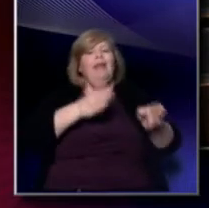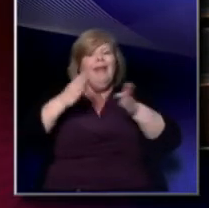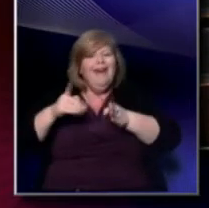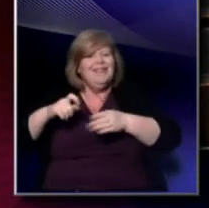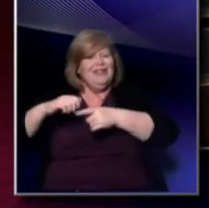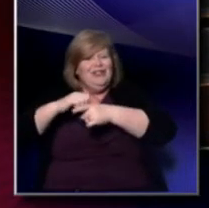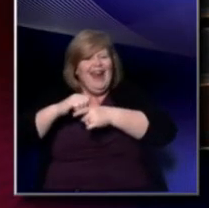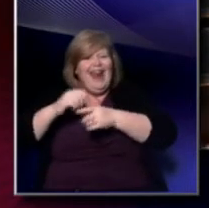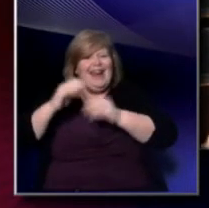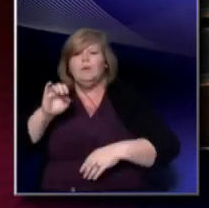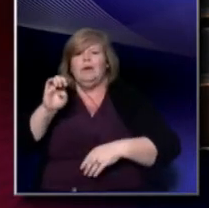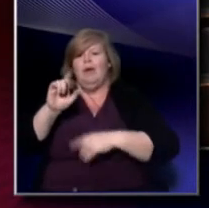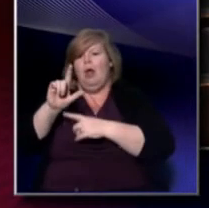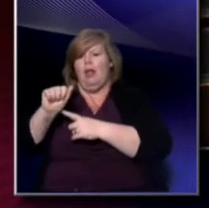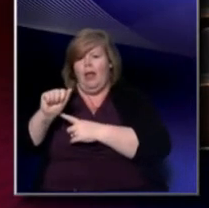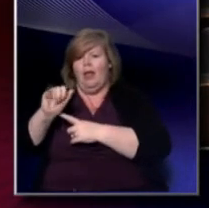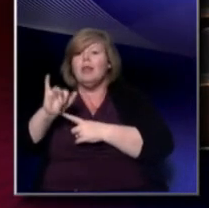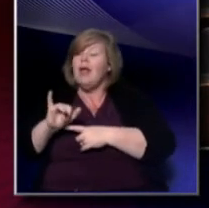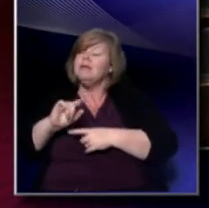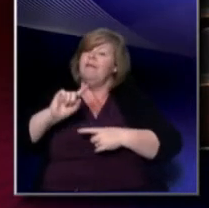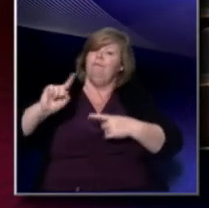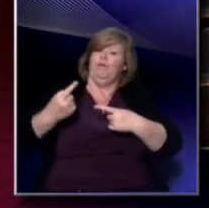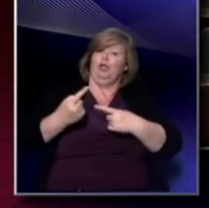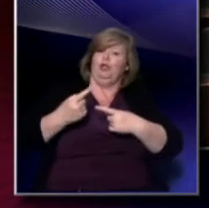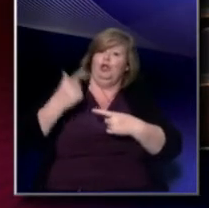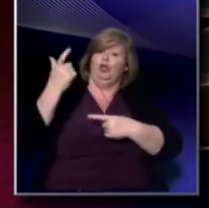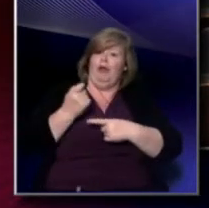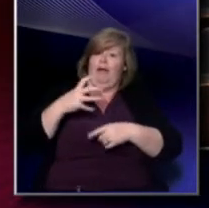on that. So at the beginning of the school,